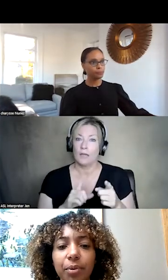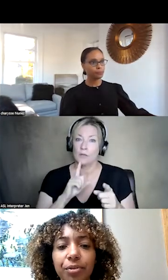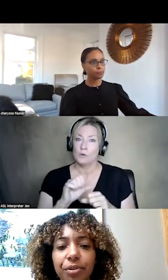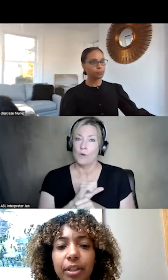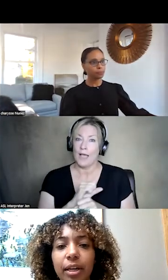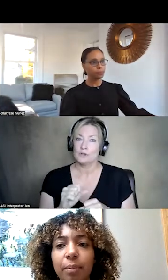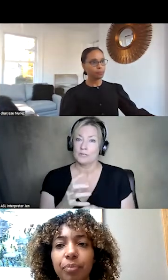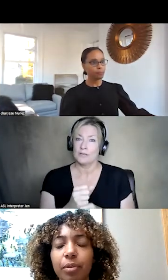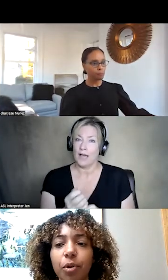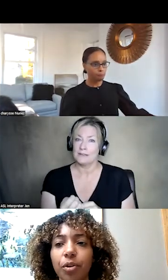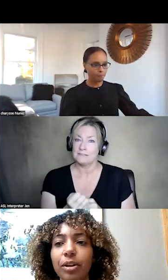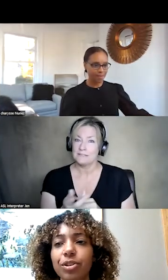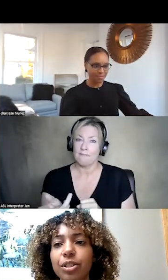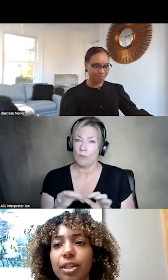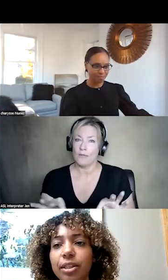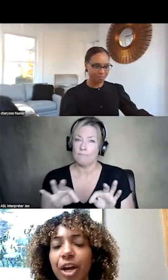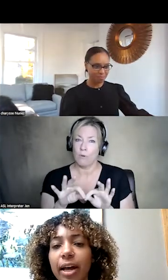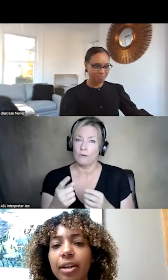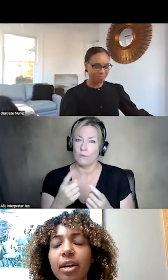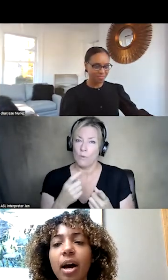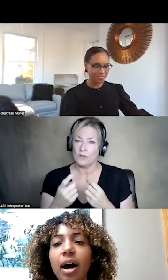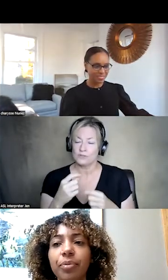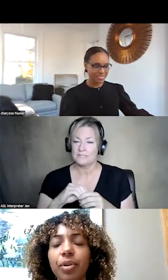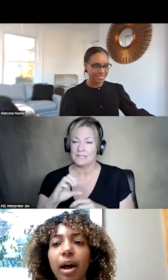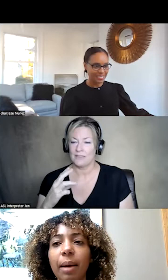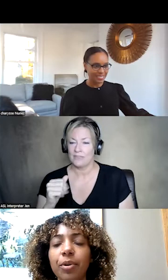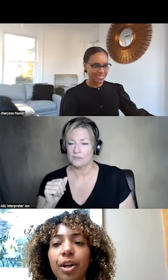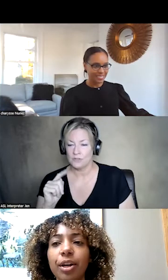a number of really important questions in the chat.